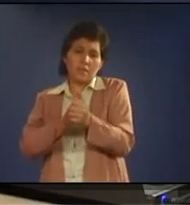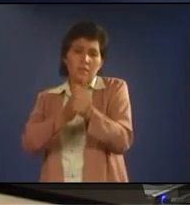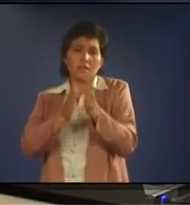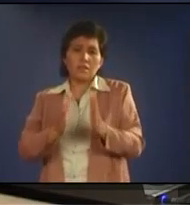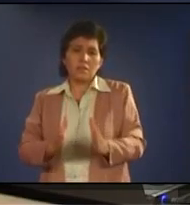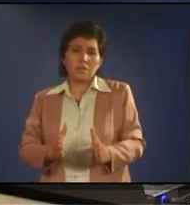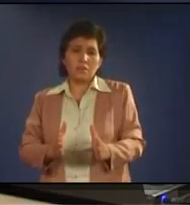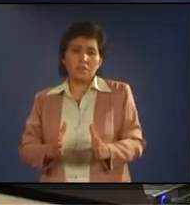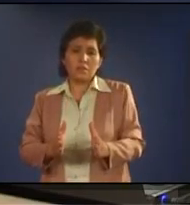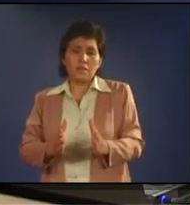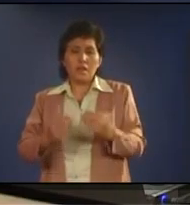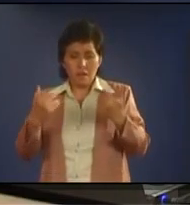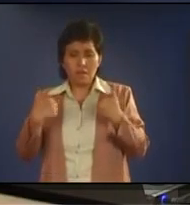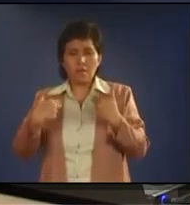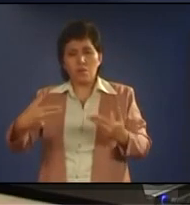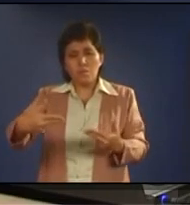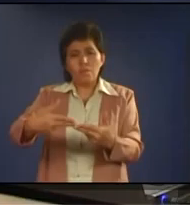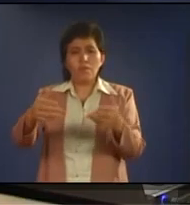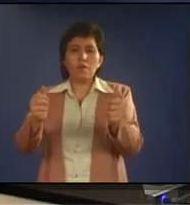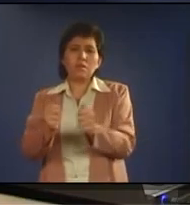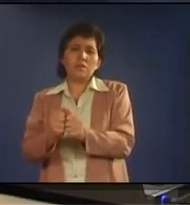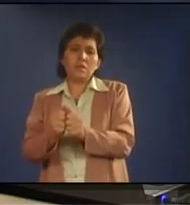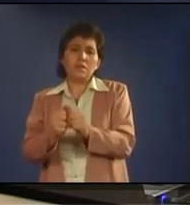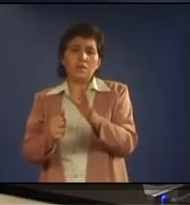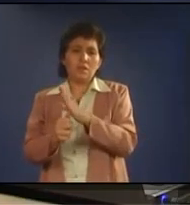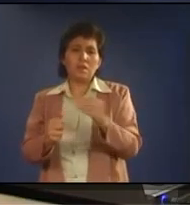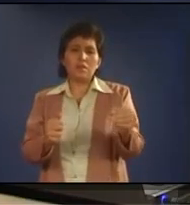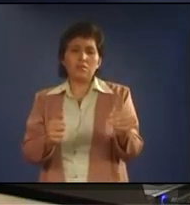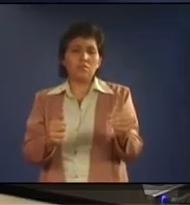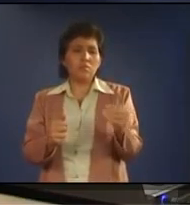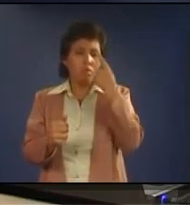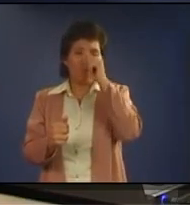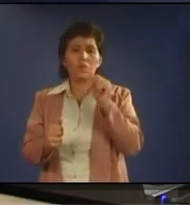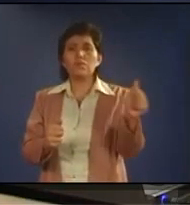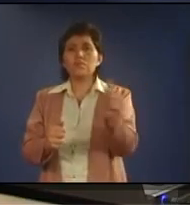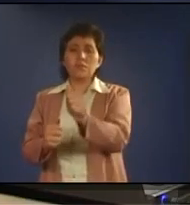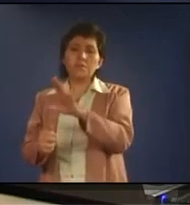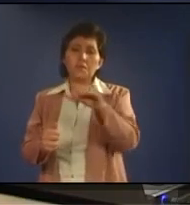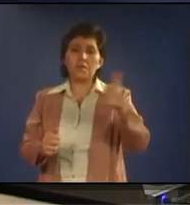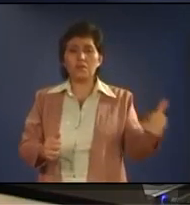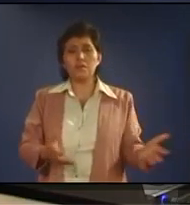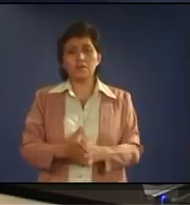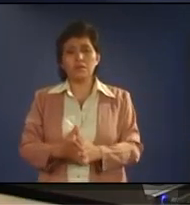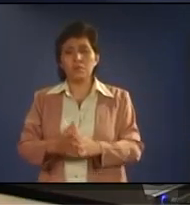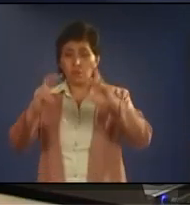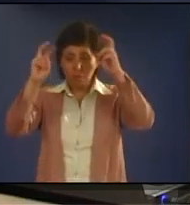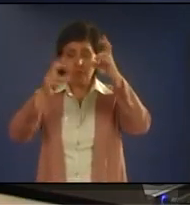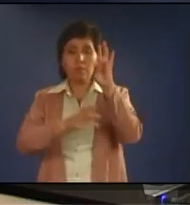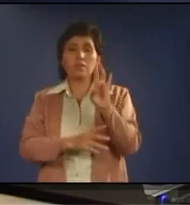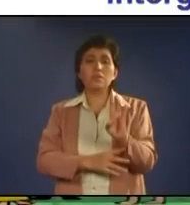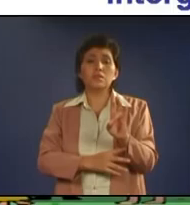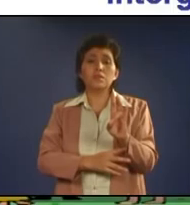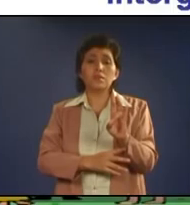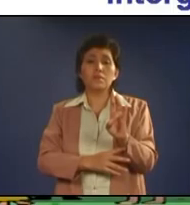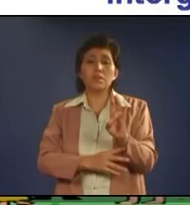you're engaged in. Are you a leader yourself, yeah? Now, topic 7 will